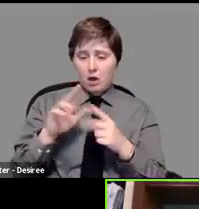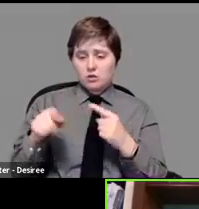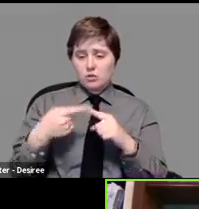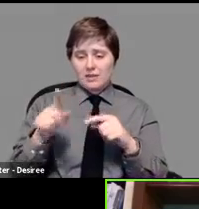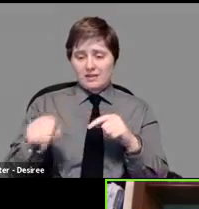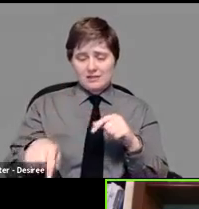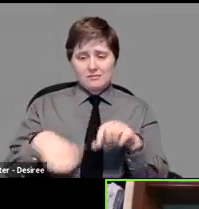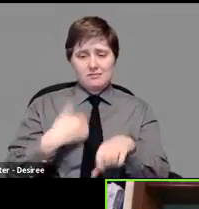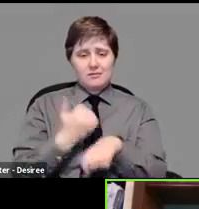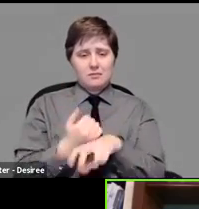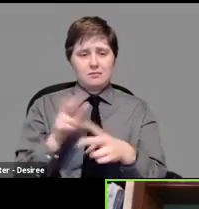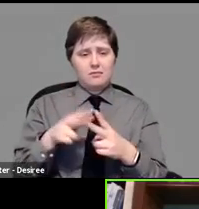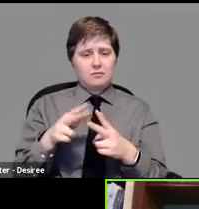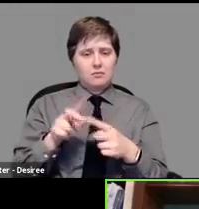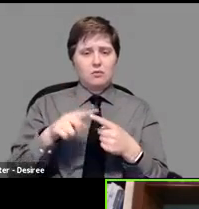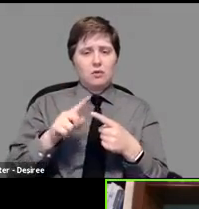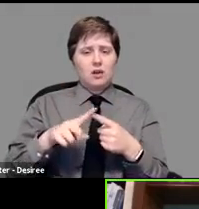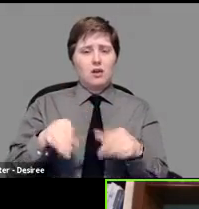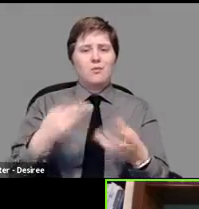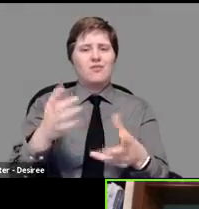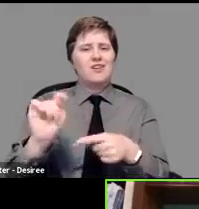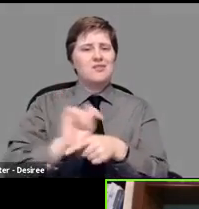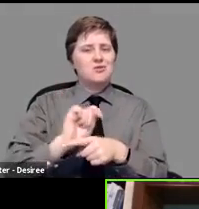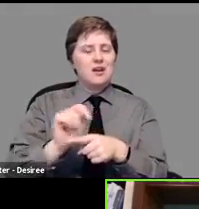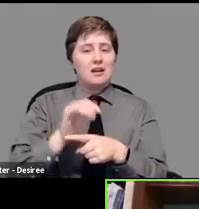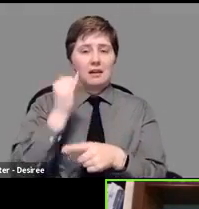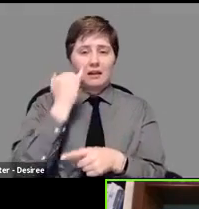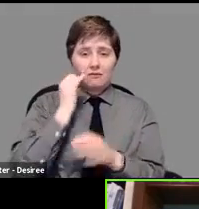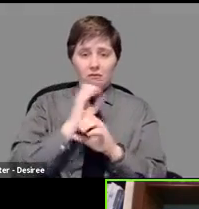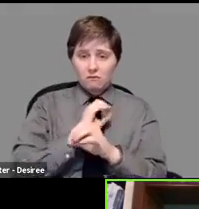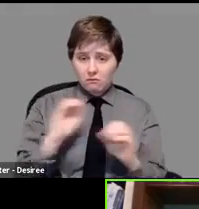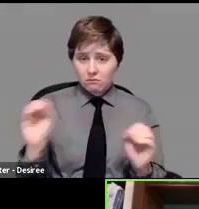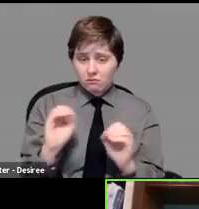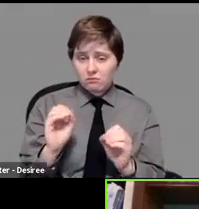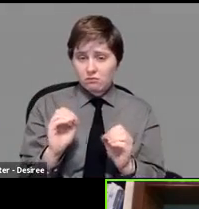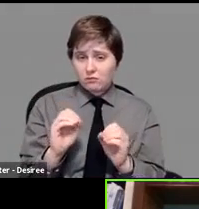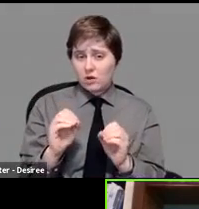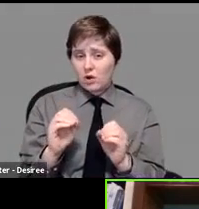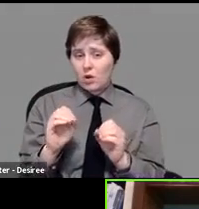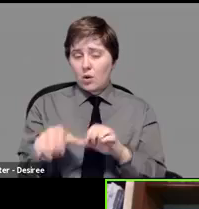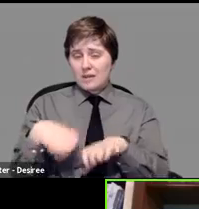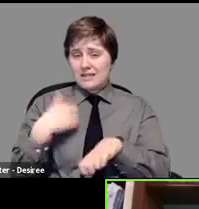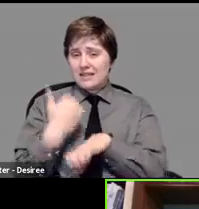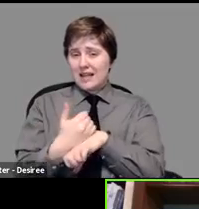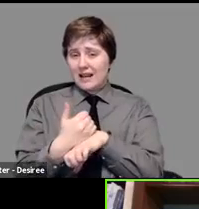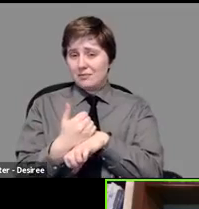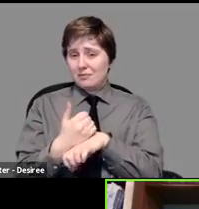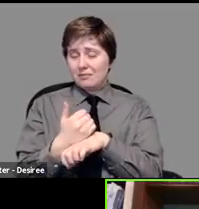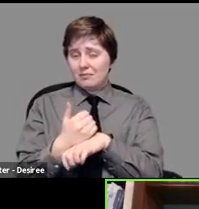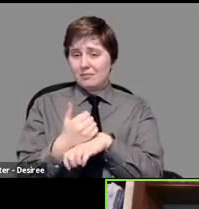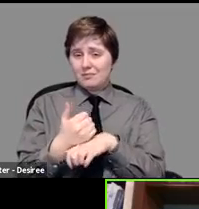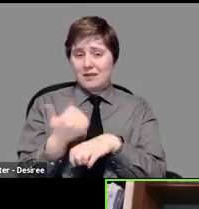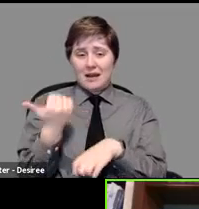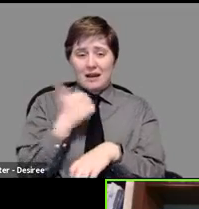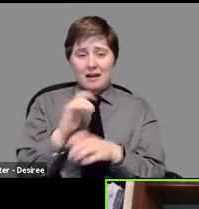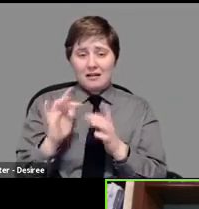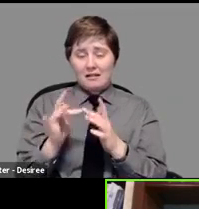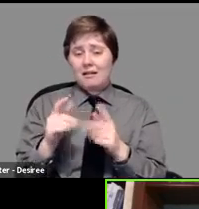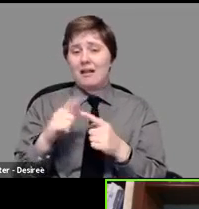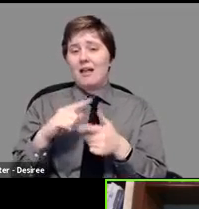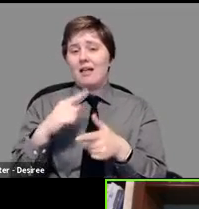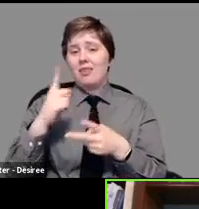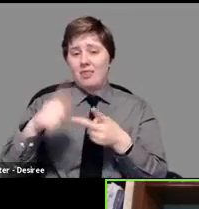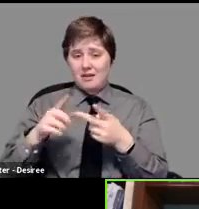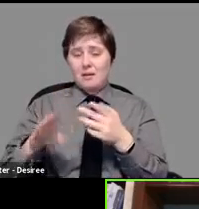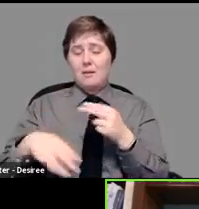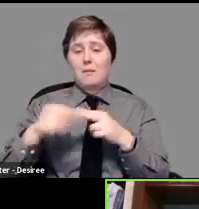was trying to get them training on, if they didn't have an e-commerce presence established, to establish and then to build upon what